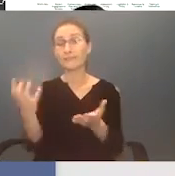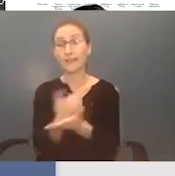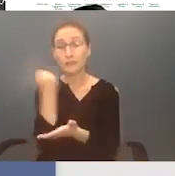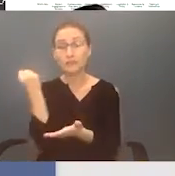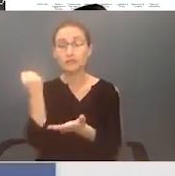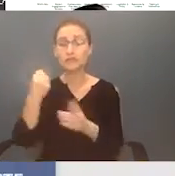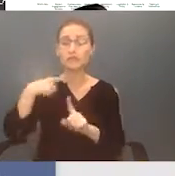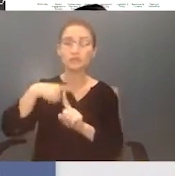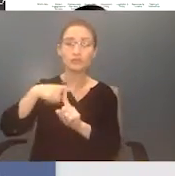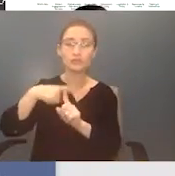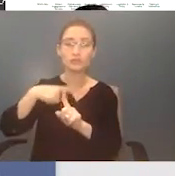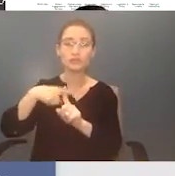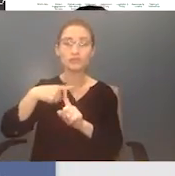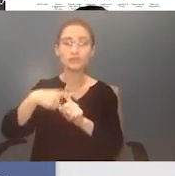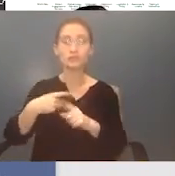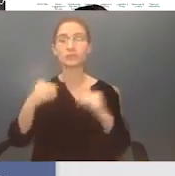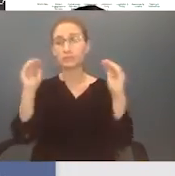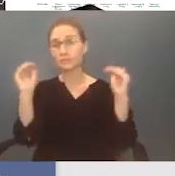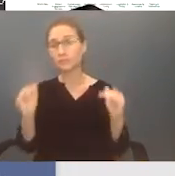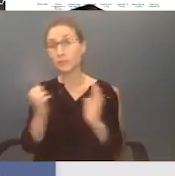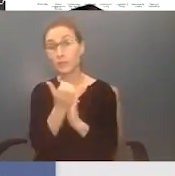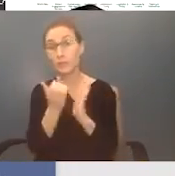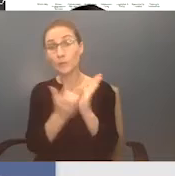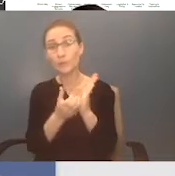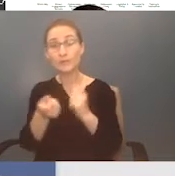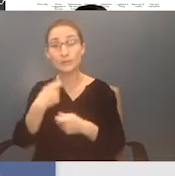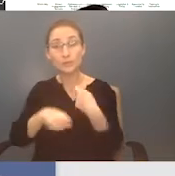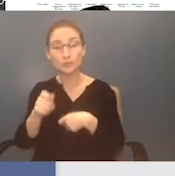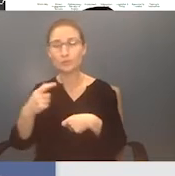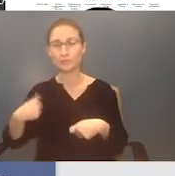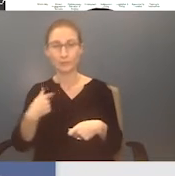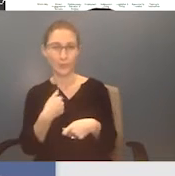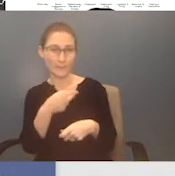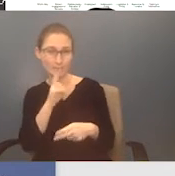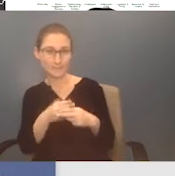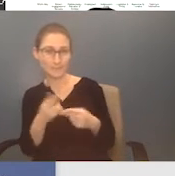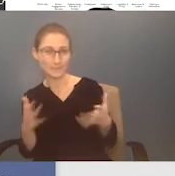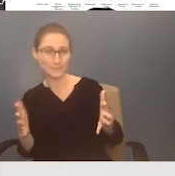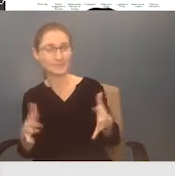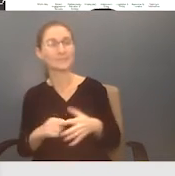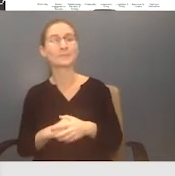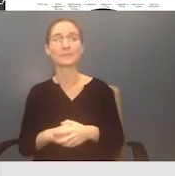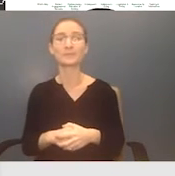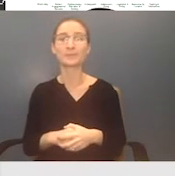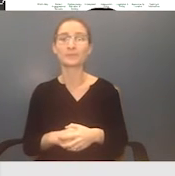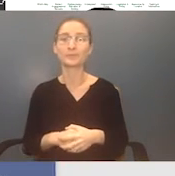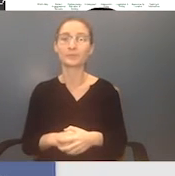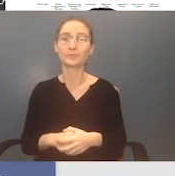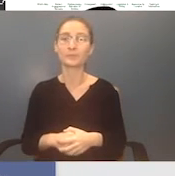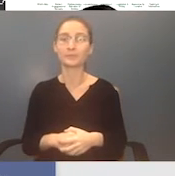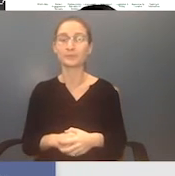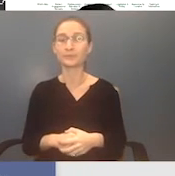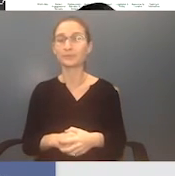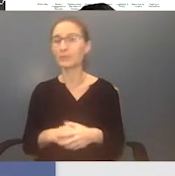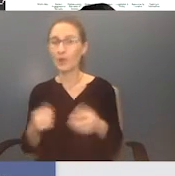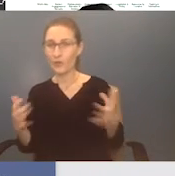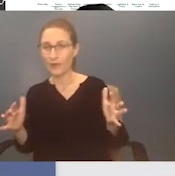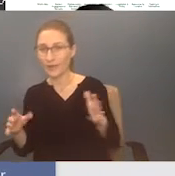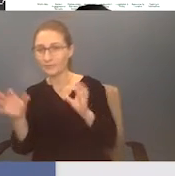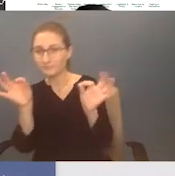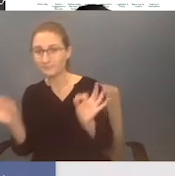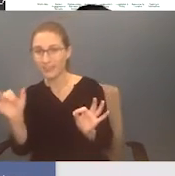of CTE, the course substitutions, which we've already talked about, the CTE. We have a whole document on that with